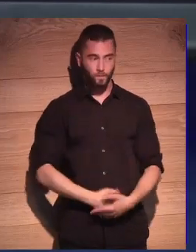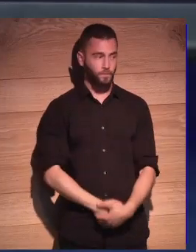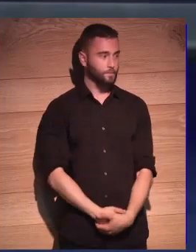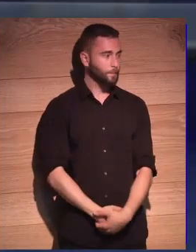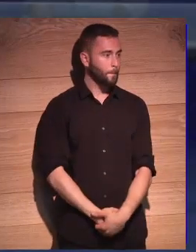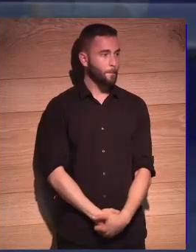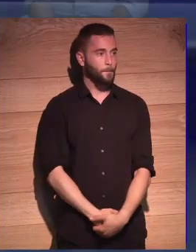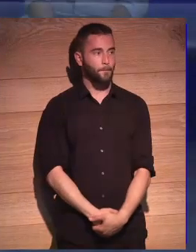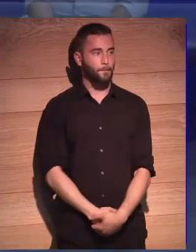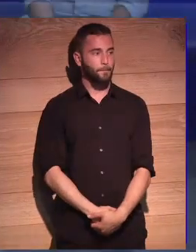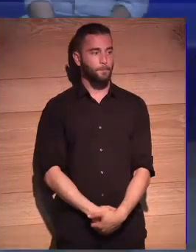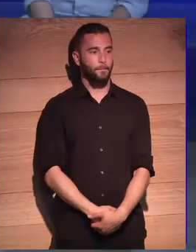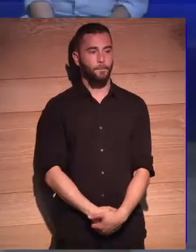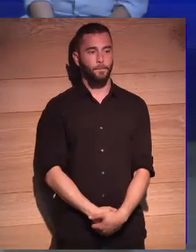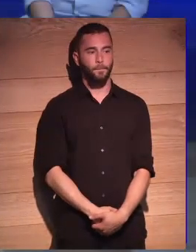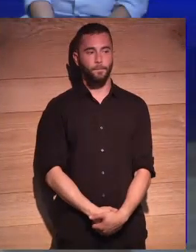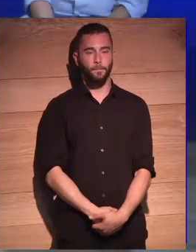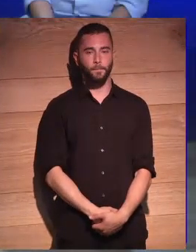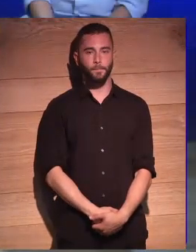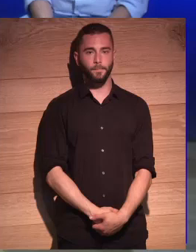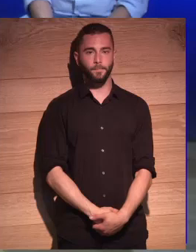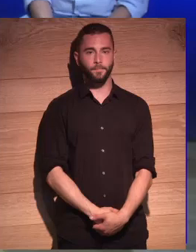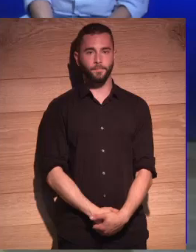to adapt to the changes that we are experiencing.